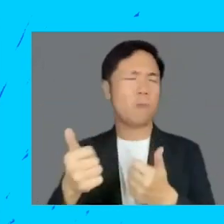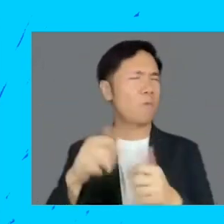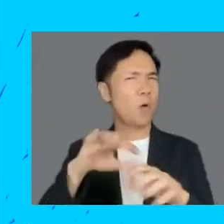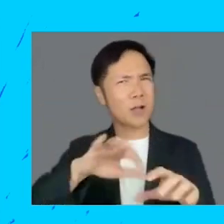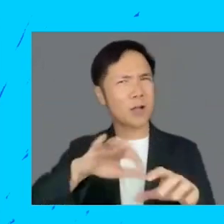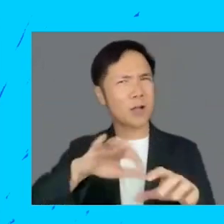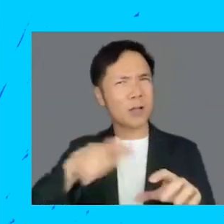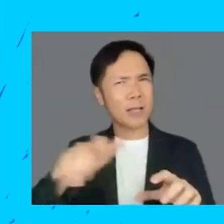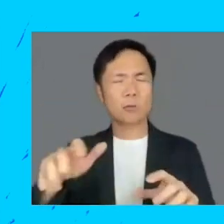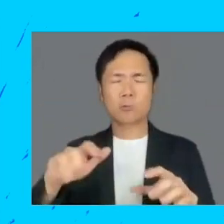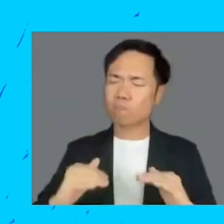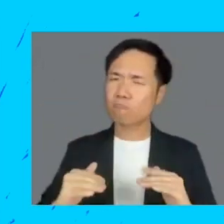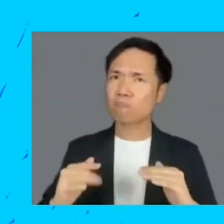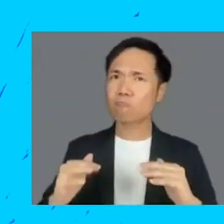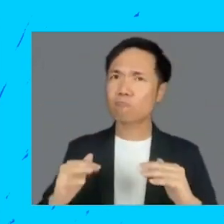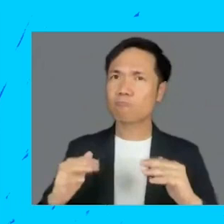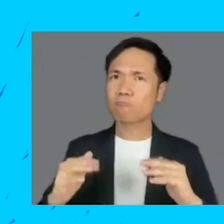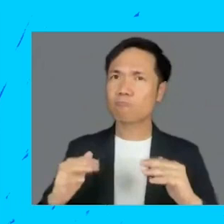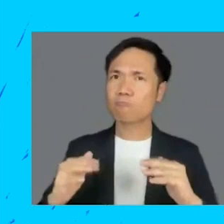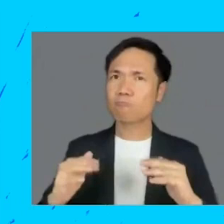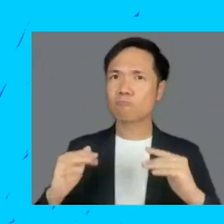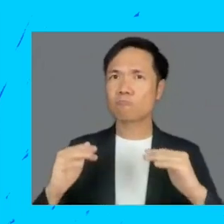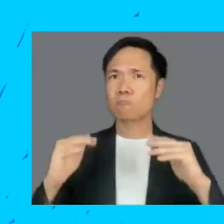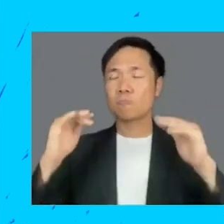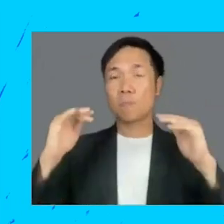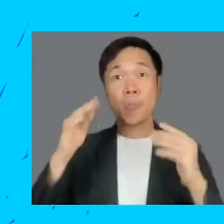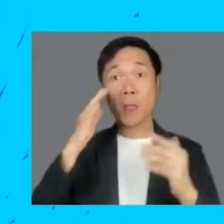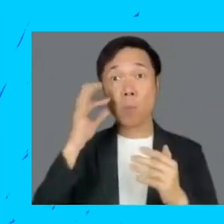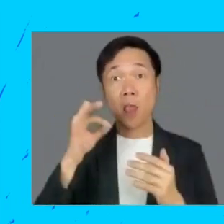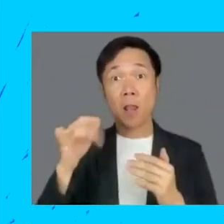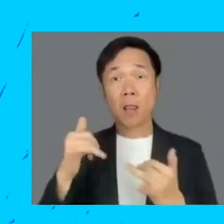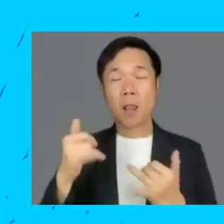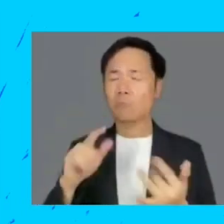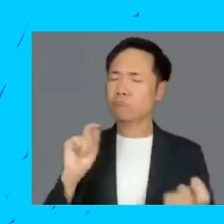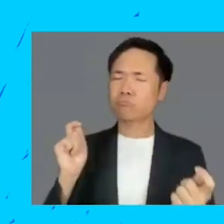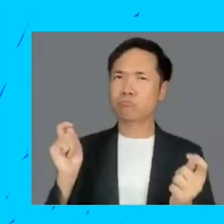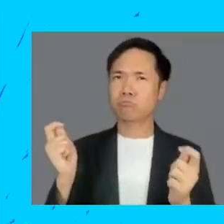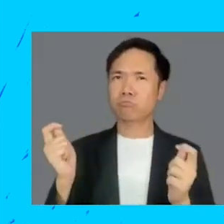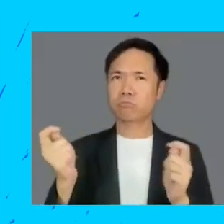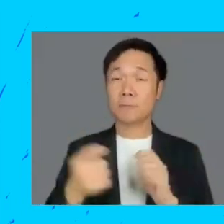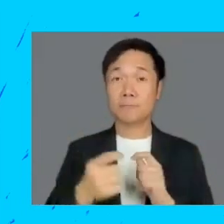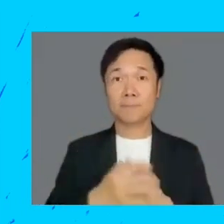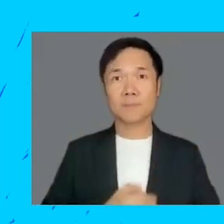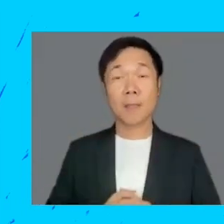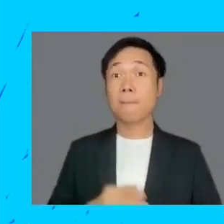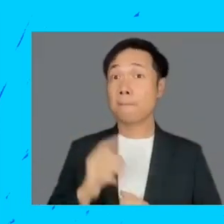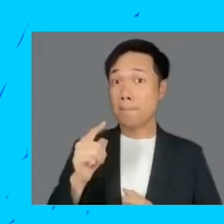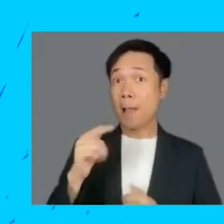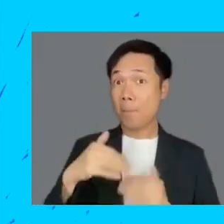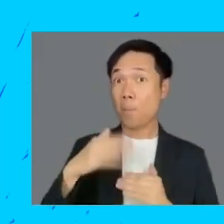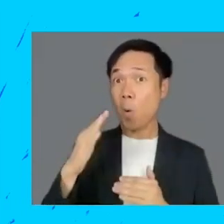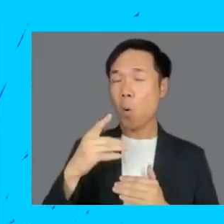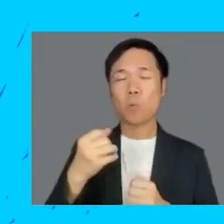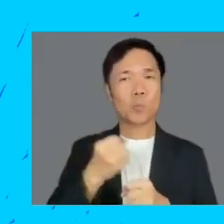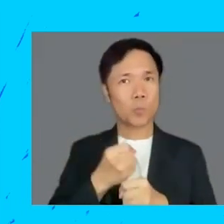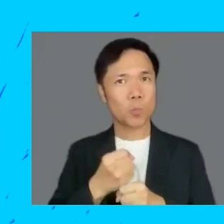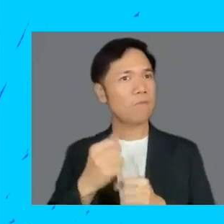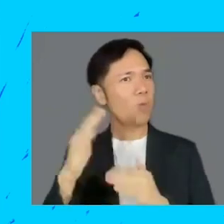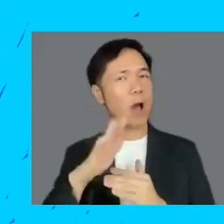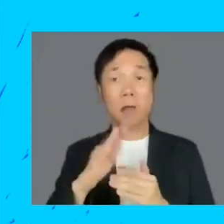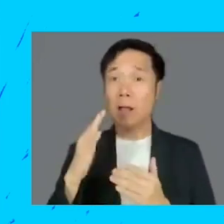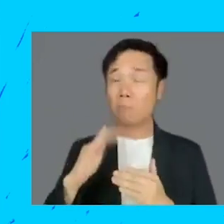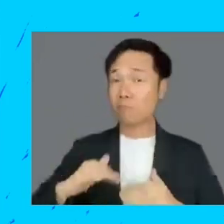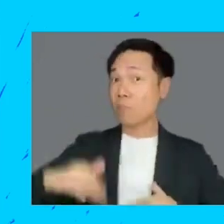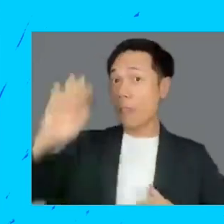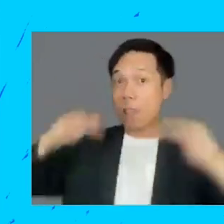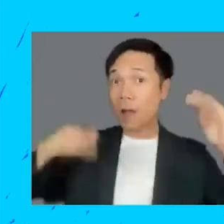still undergoing the demographic transition. When the proportion of working age adults in the population grows, and